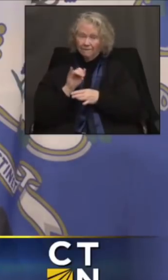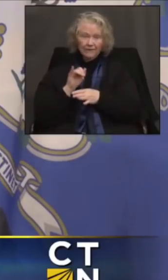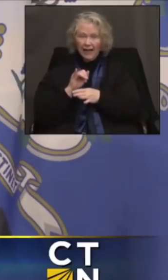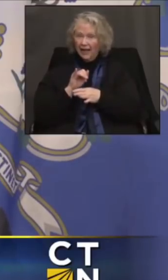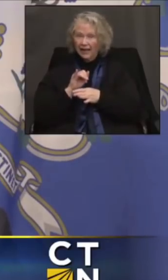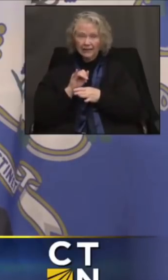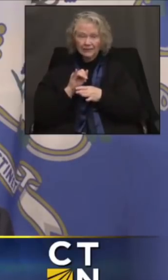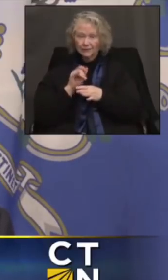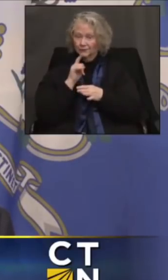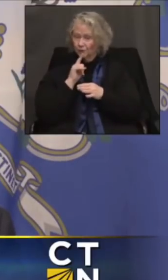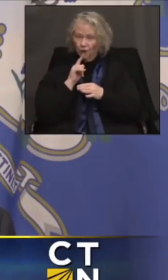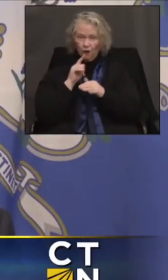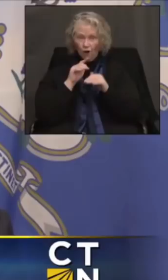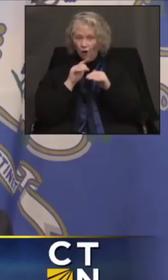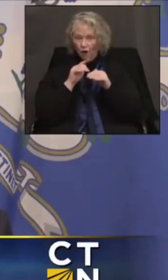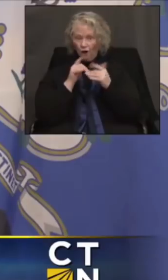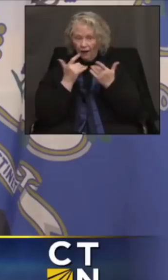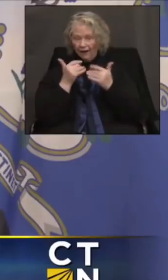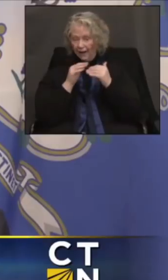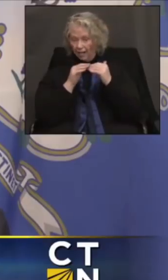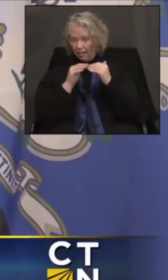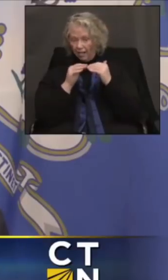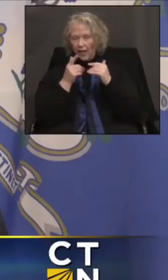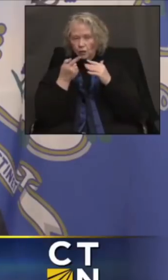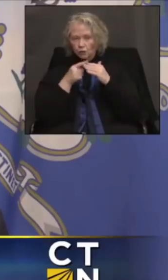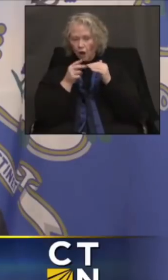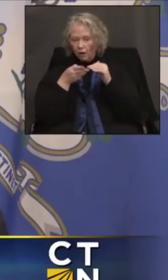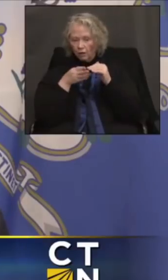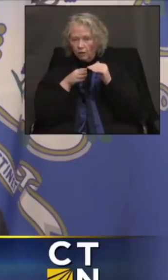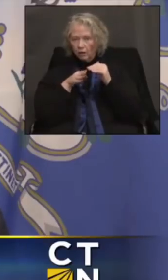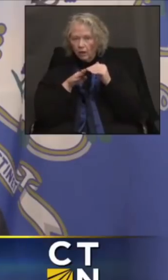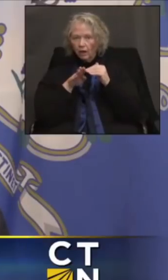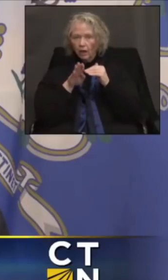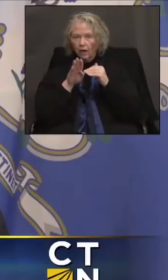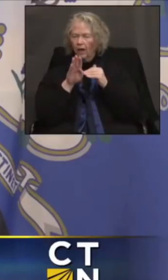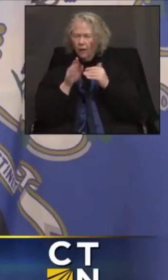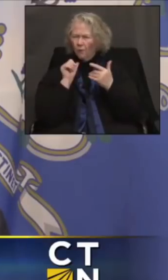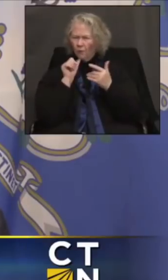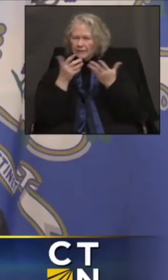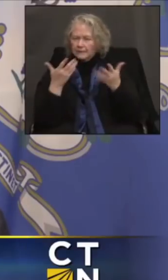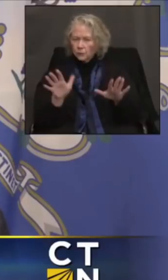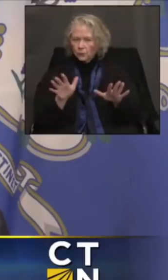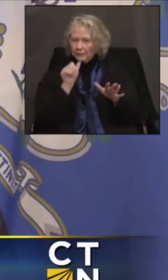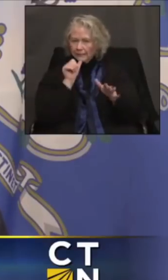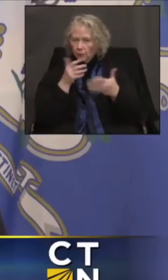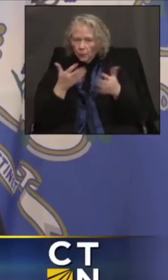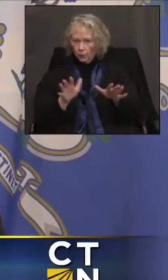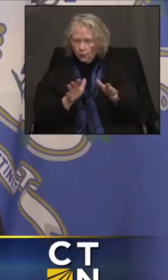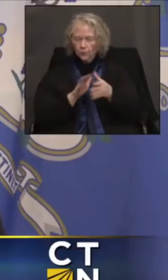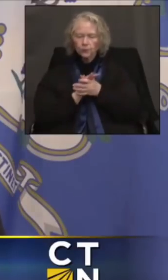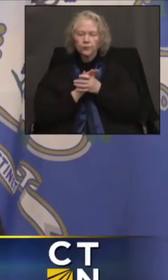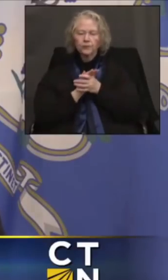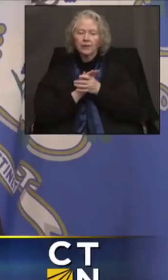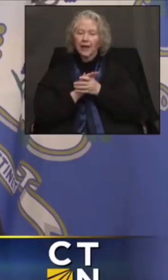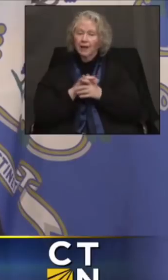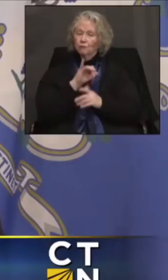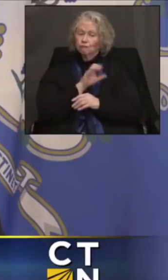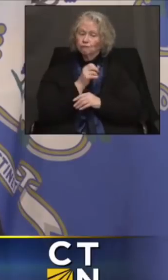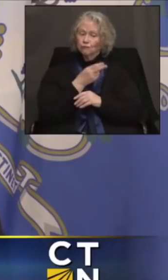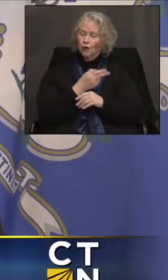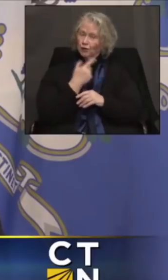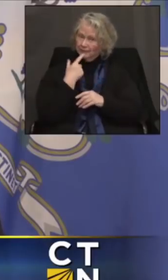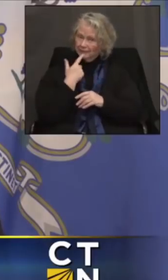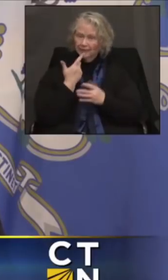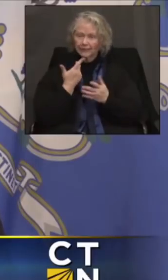longer going down. They plateaued, in fact, creeping up a little bit. We're not out of this yet. And you heard Josh say we're